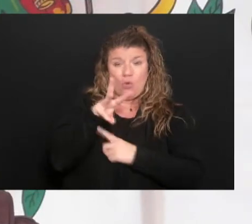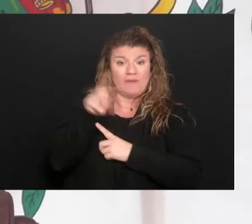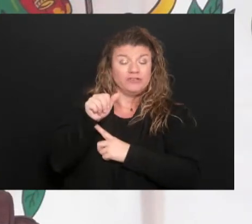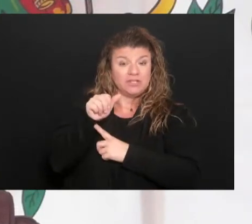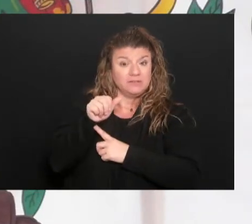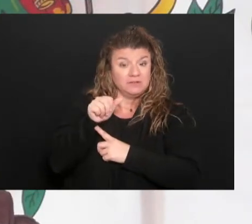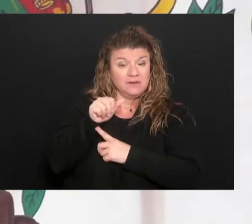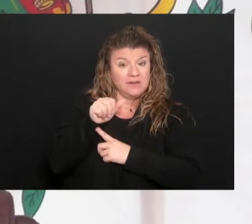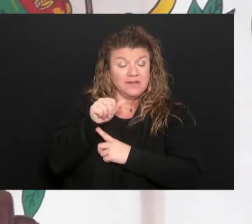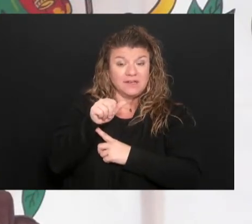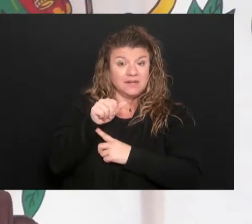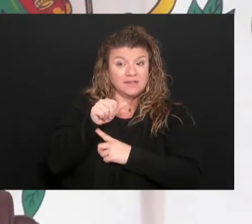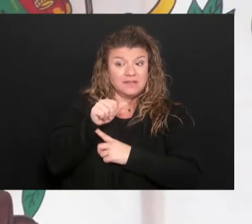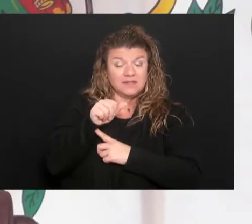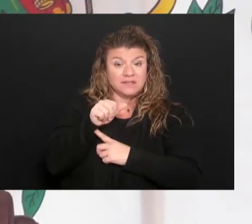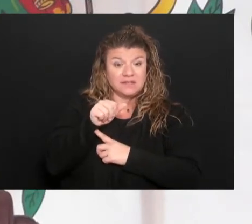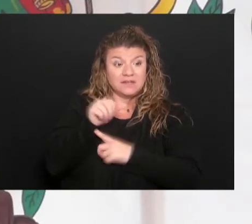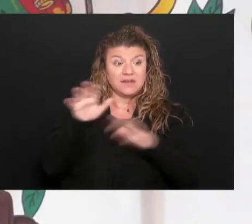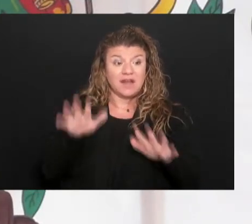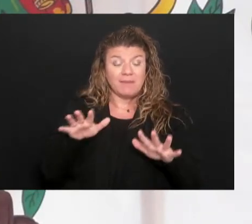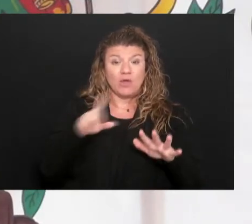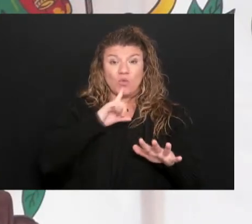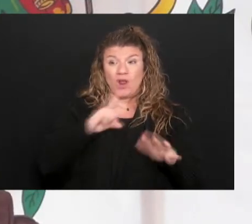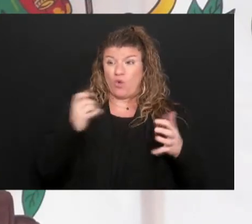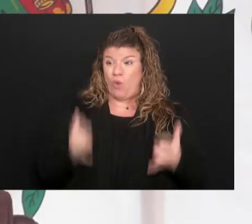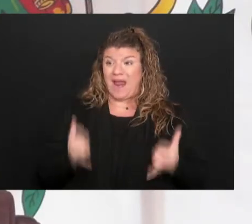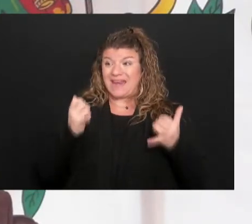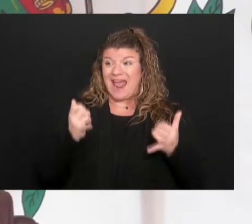The lowest in history.